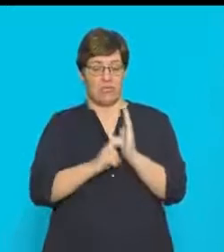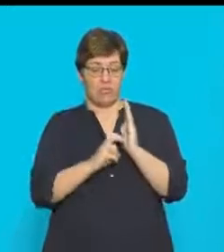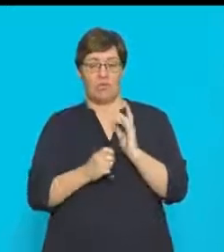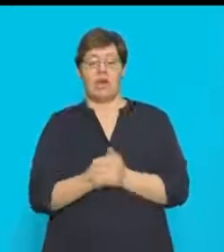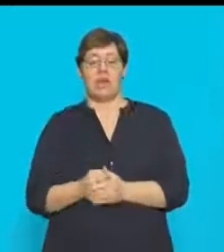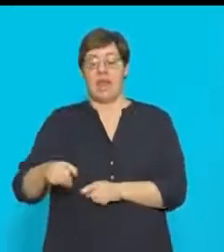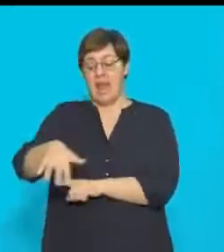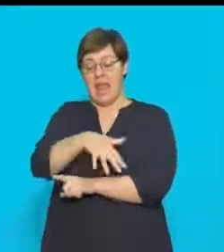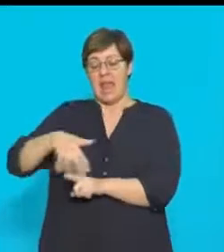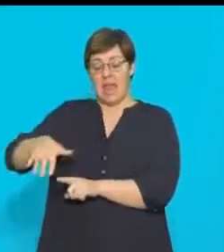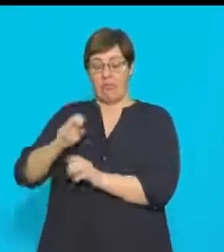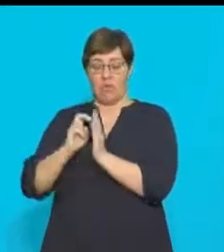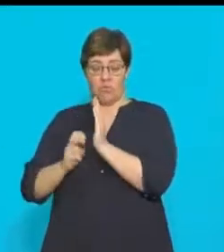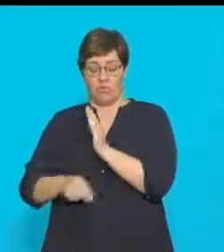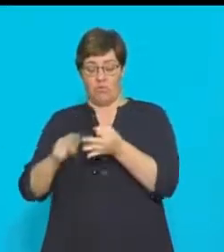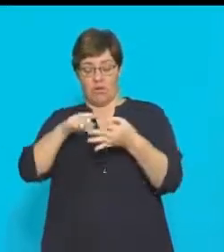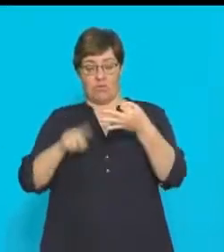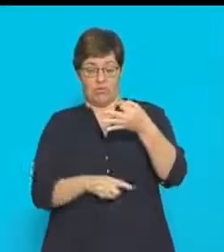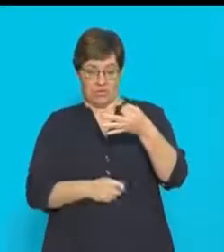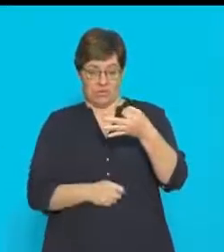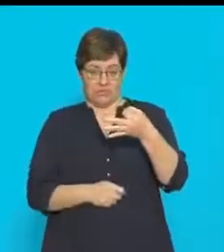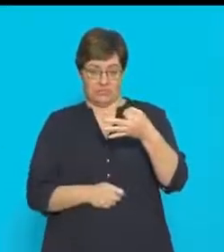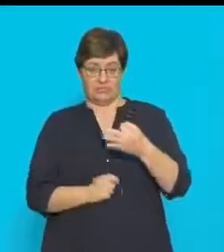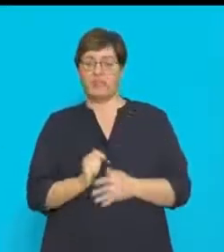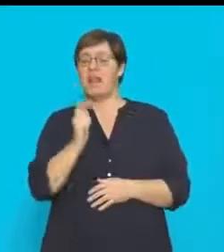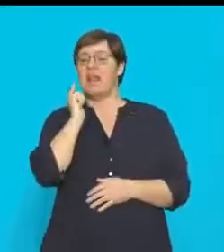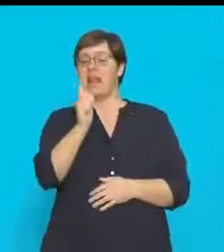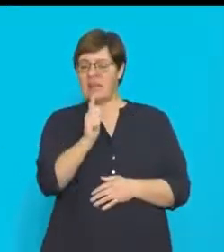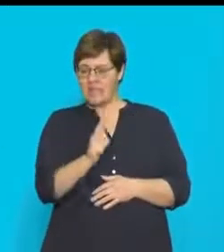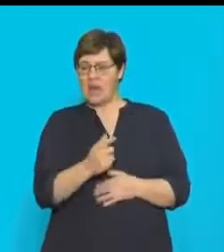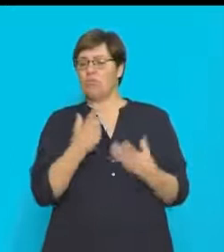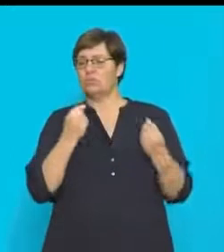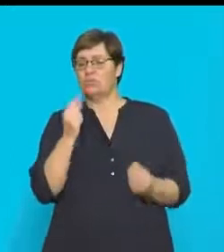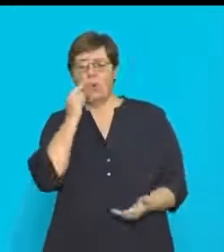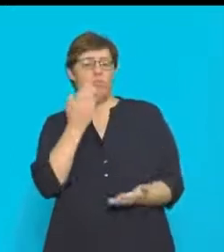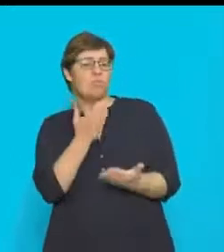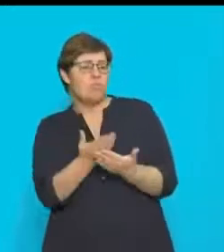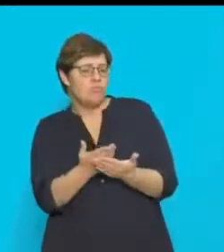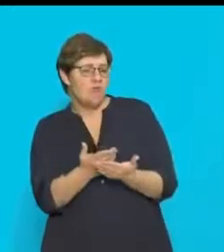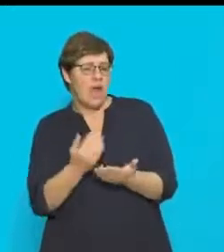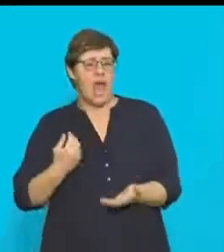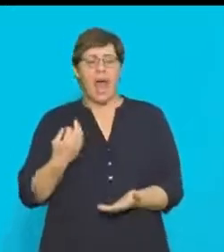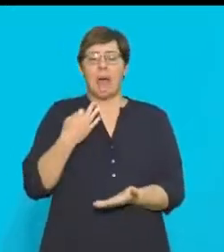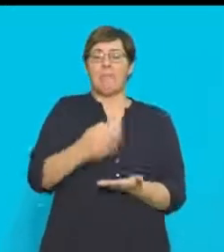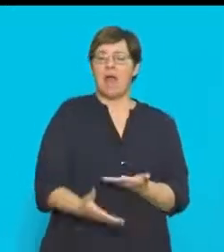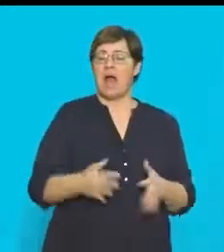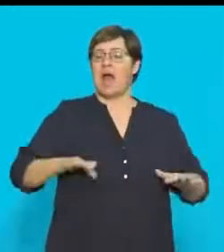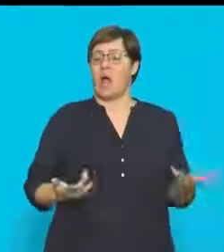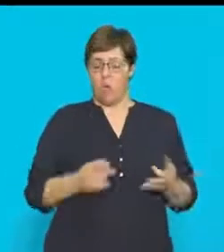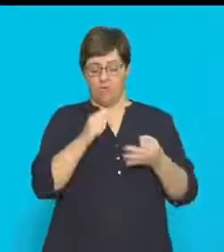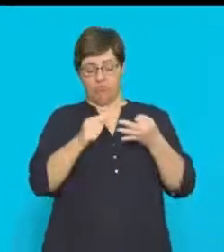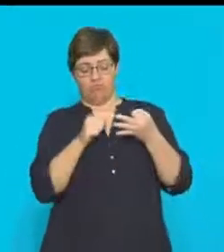area rule. A little bit later, we'll be doing some proofs and applications for all three